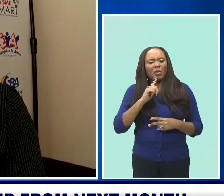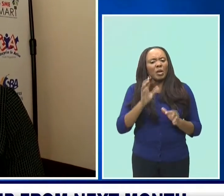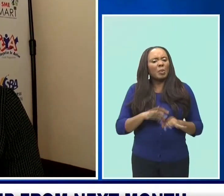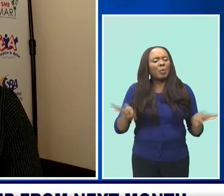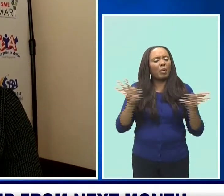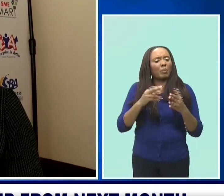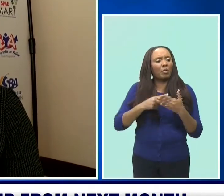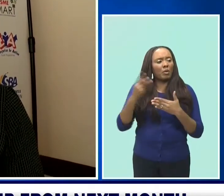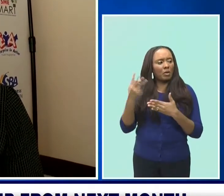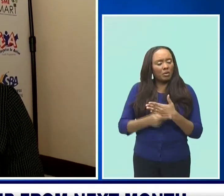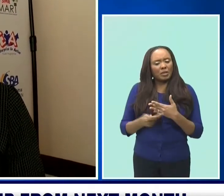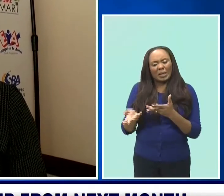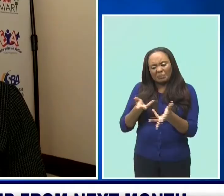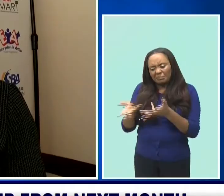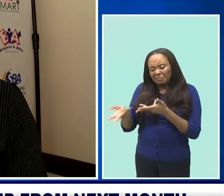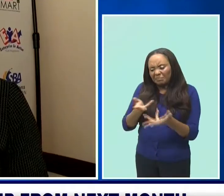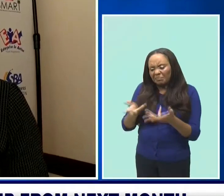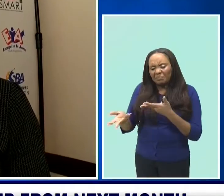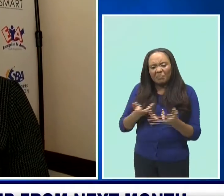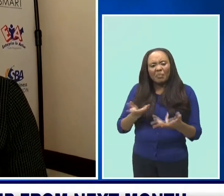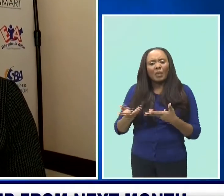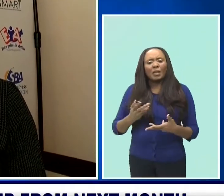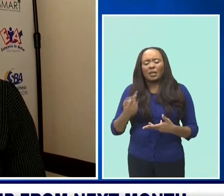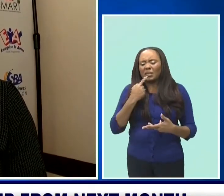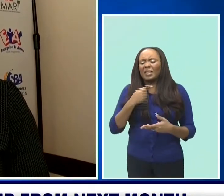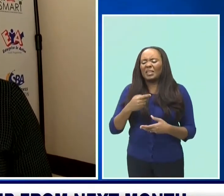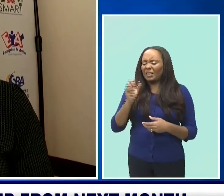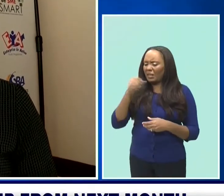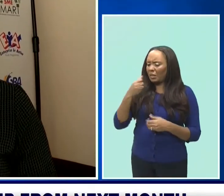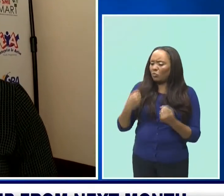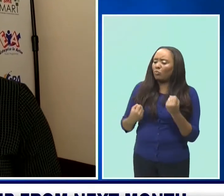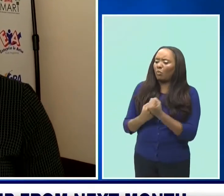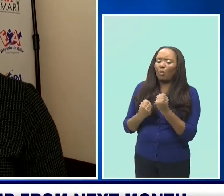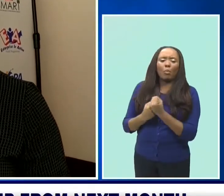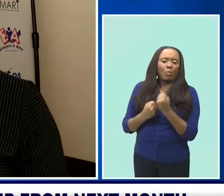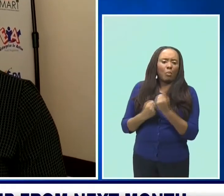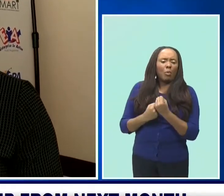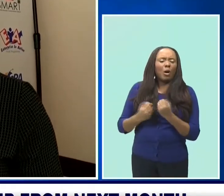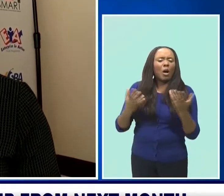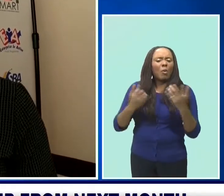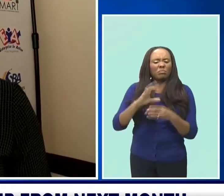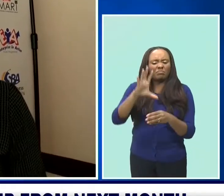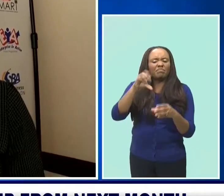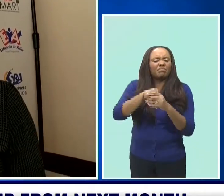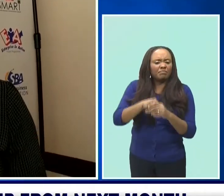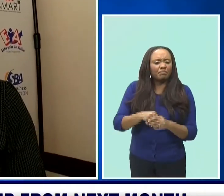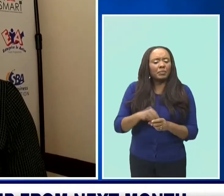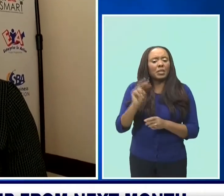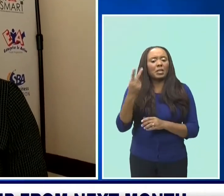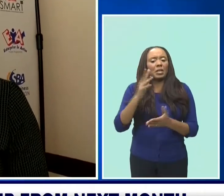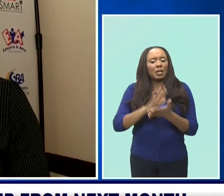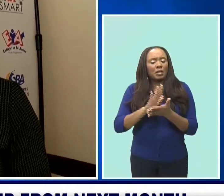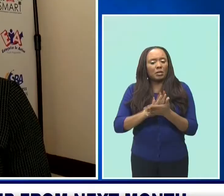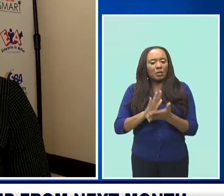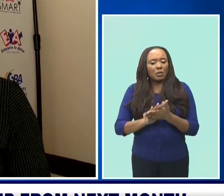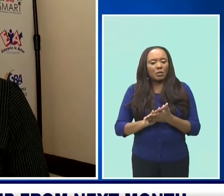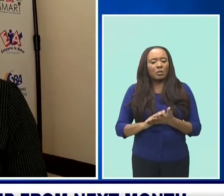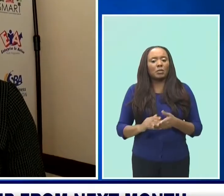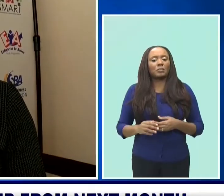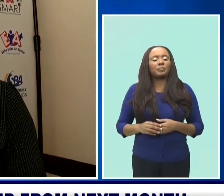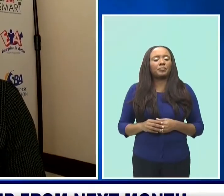would have engaged us through letter to endorse us, and by extension we would have taken that endorsement to the Technical Vocational